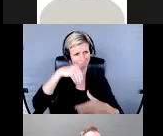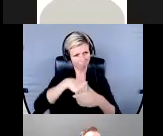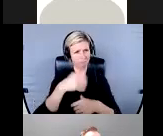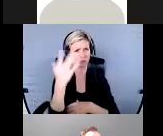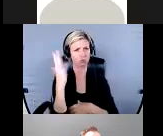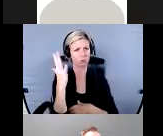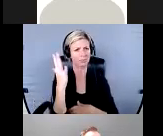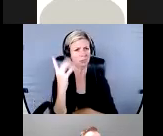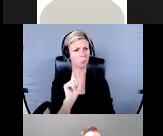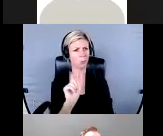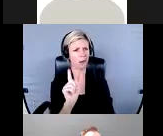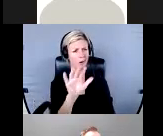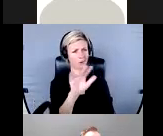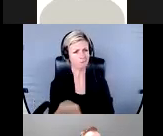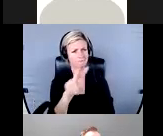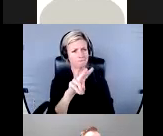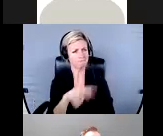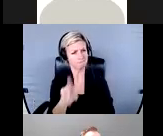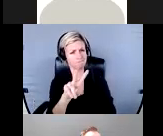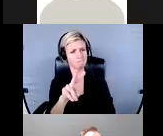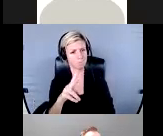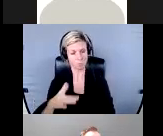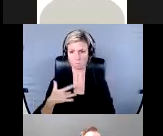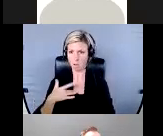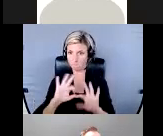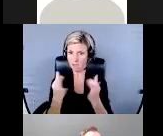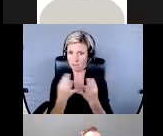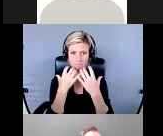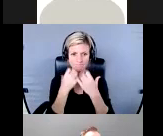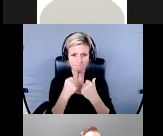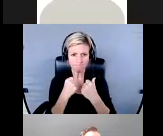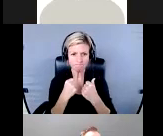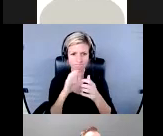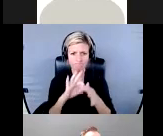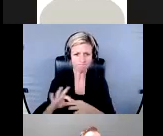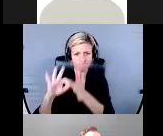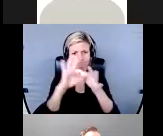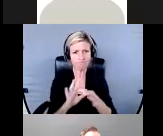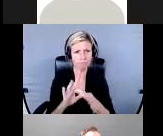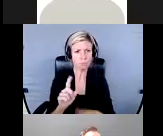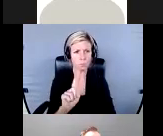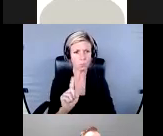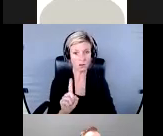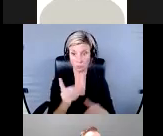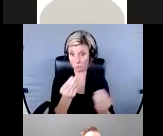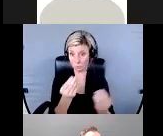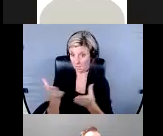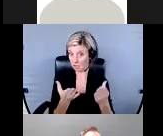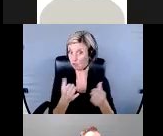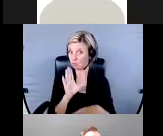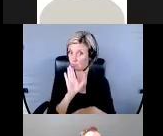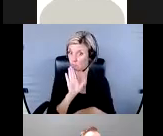feel good about the fact that we are a family? And mediation can really nurture and support the family to find that